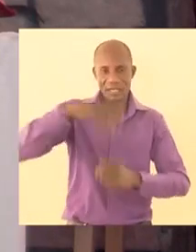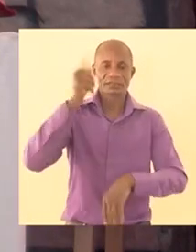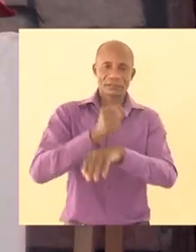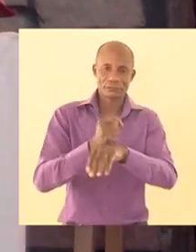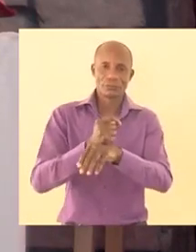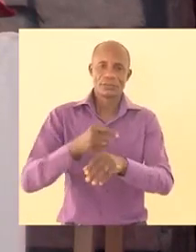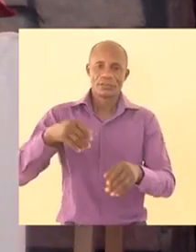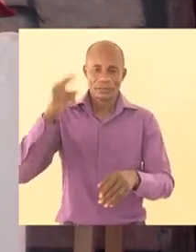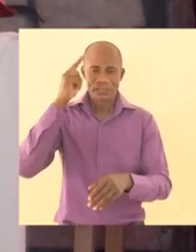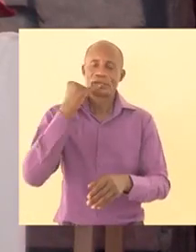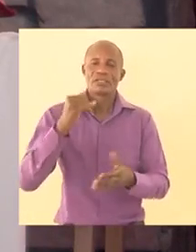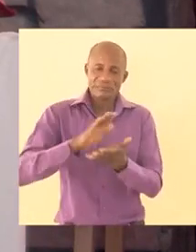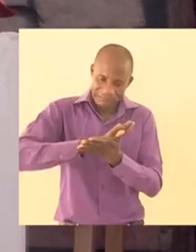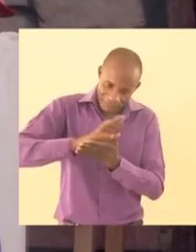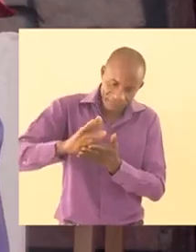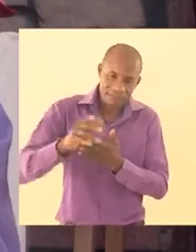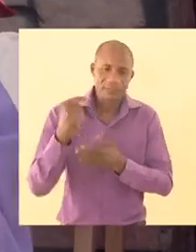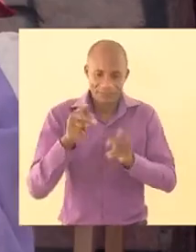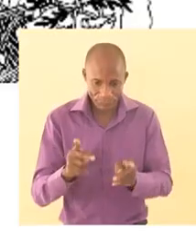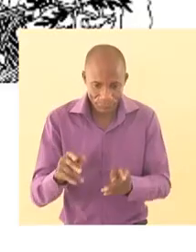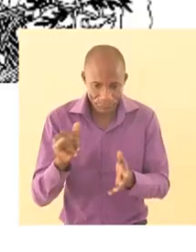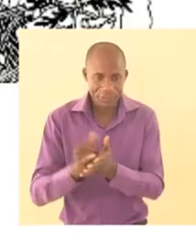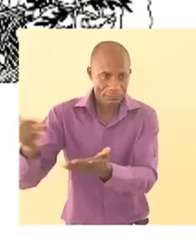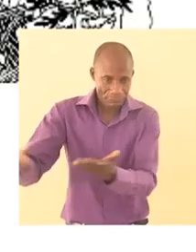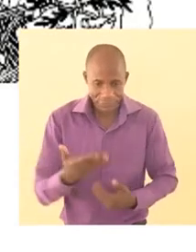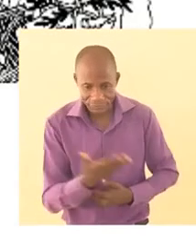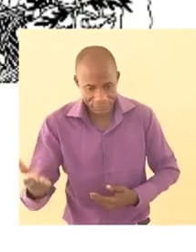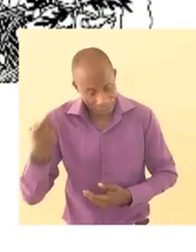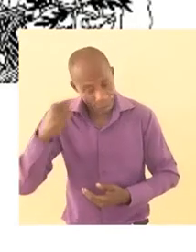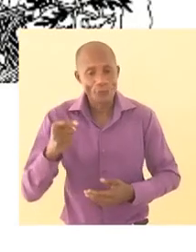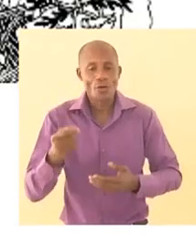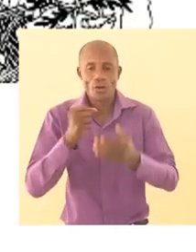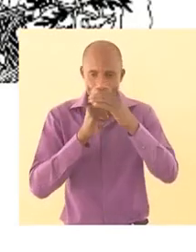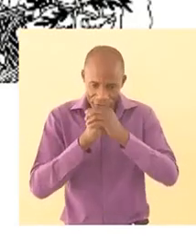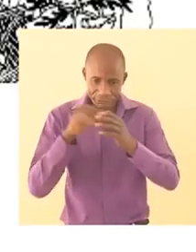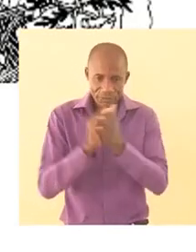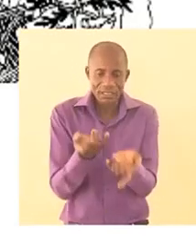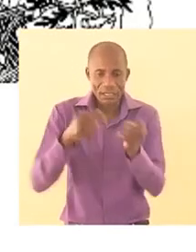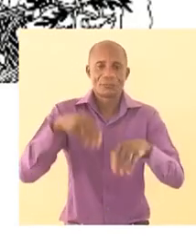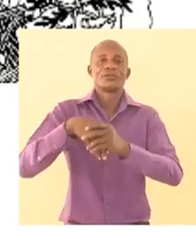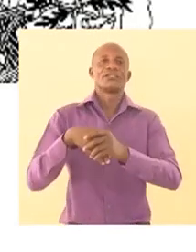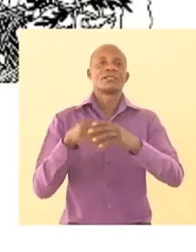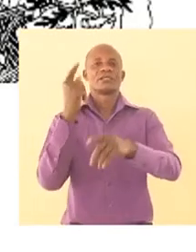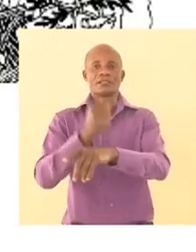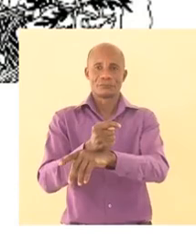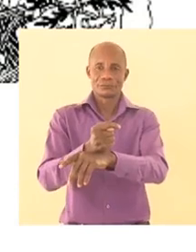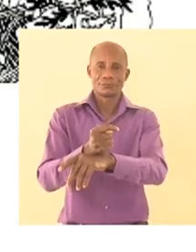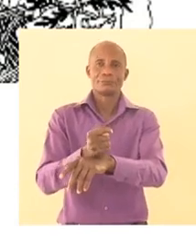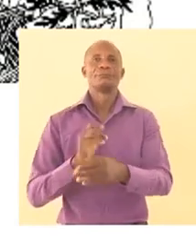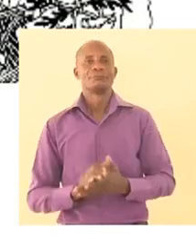Jesus was ridding the temple of the very people who provided the cult items necessary for the worship that took place in the temple.